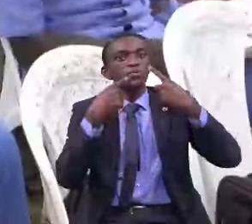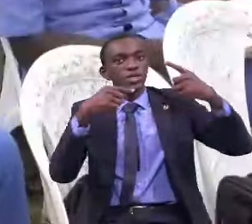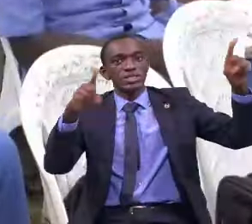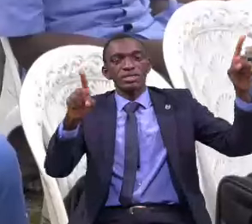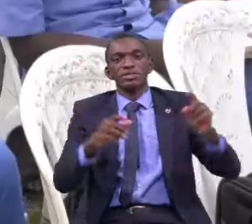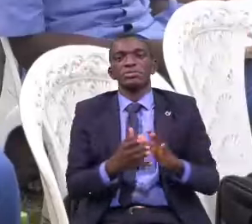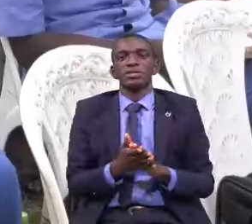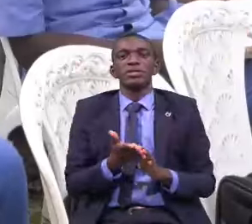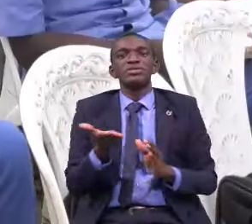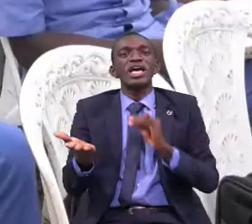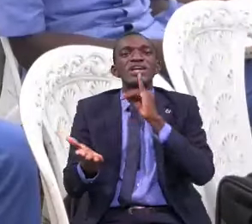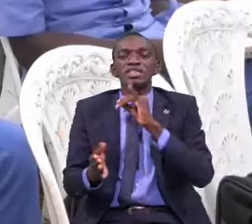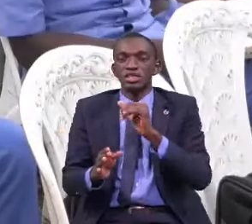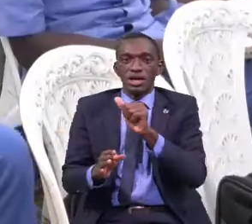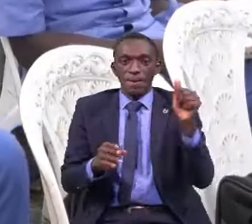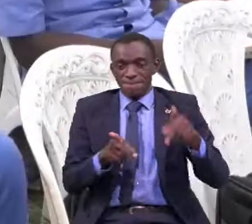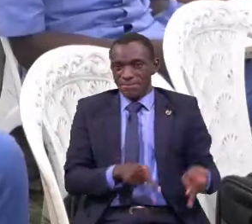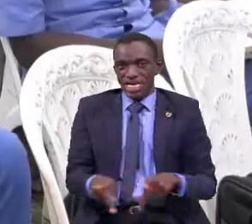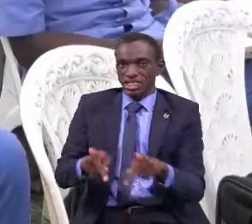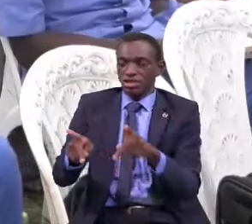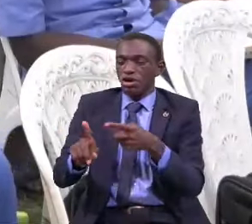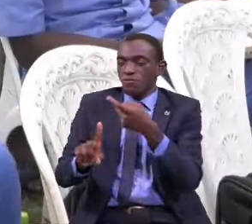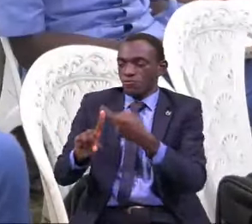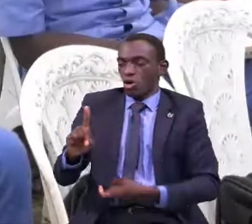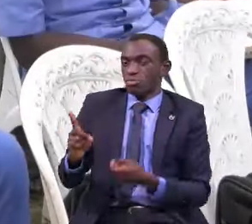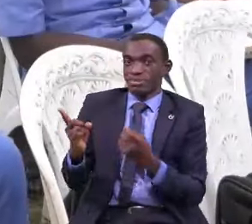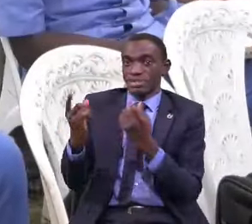That's a path that leads from sadness to joy.